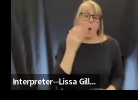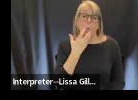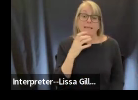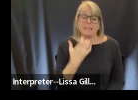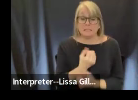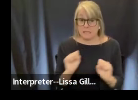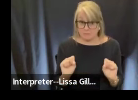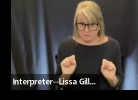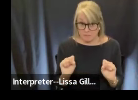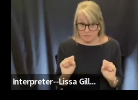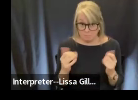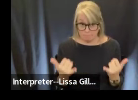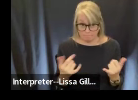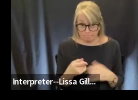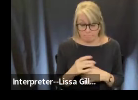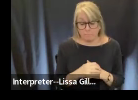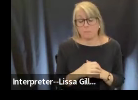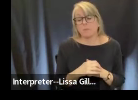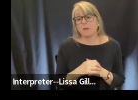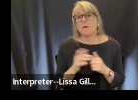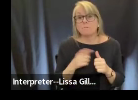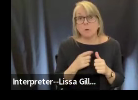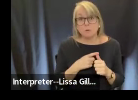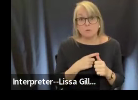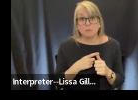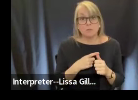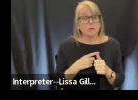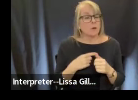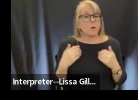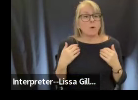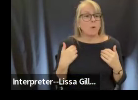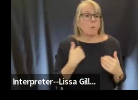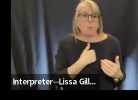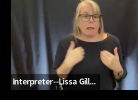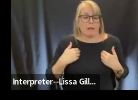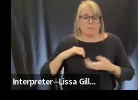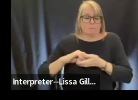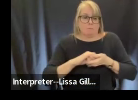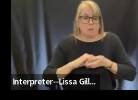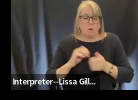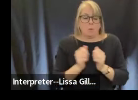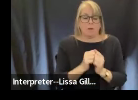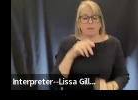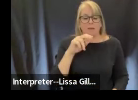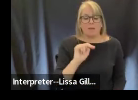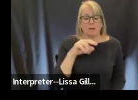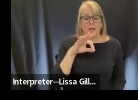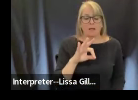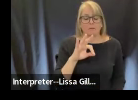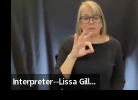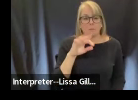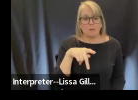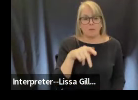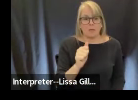it pertains to cold weather. So first of all, we have partnerships with the NFPA, which is the National Fire